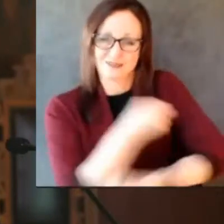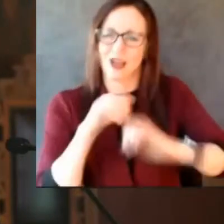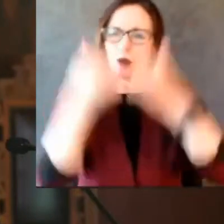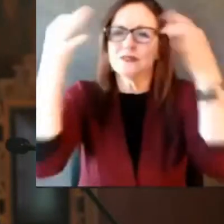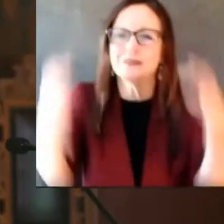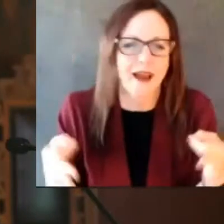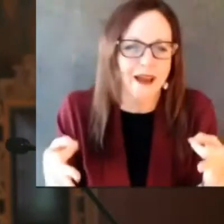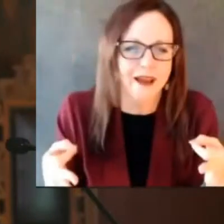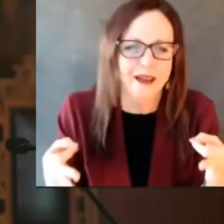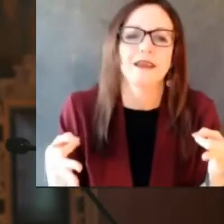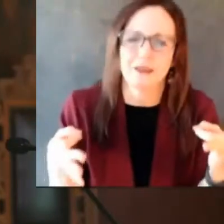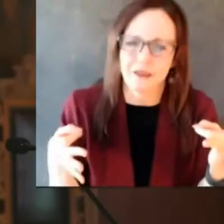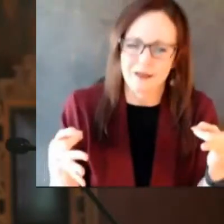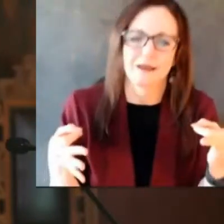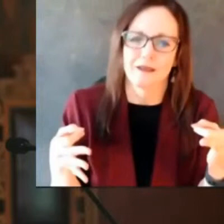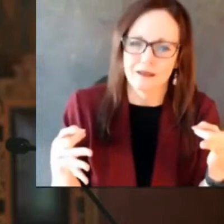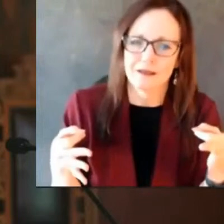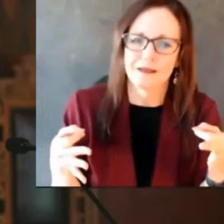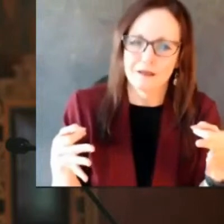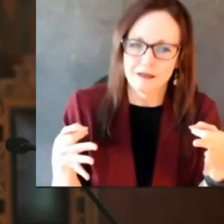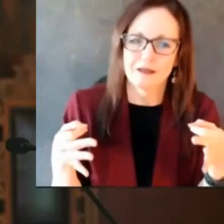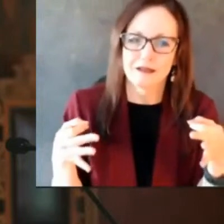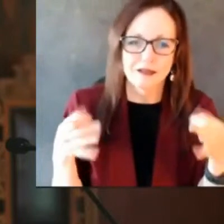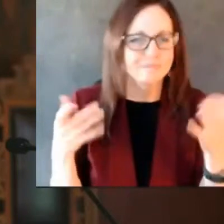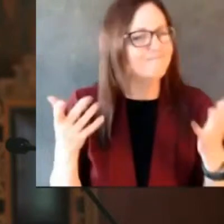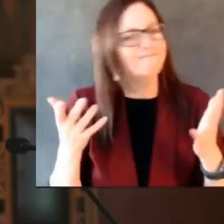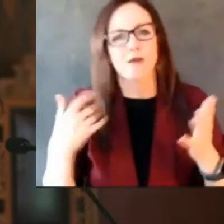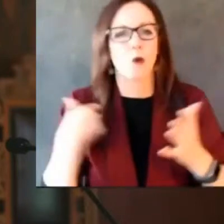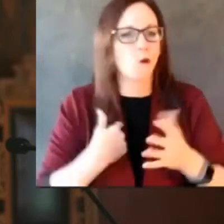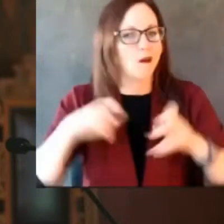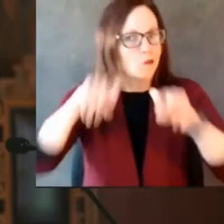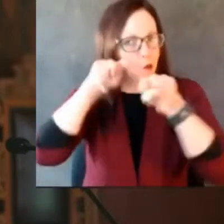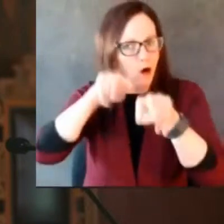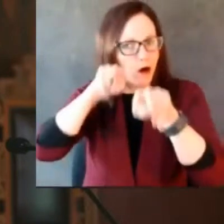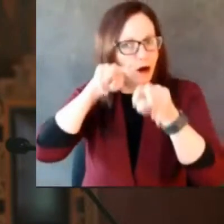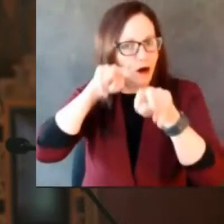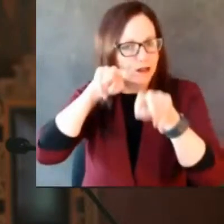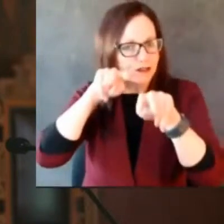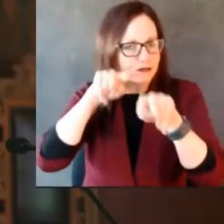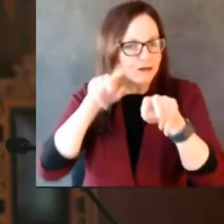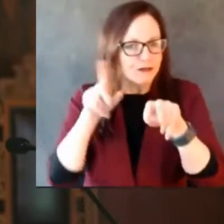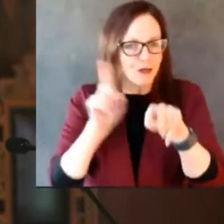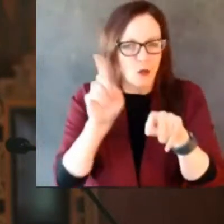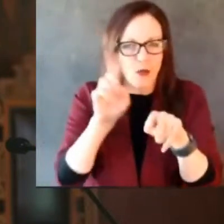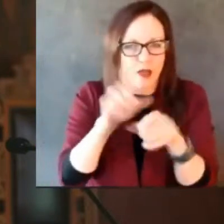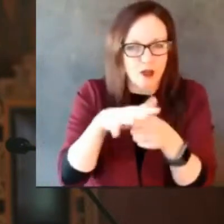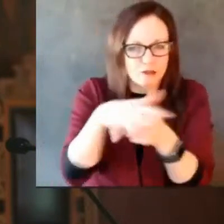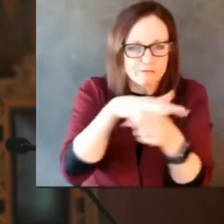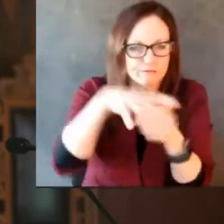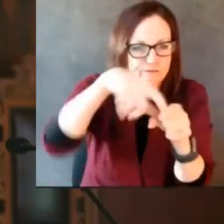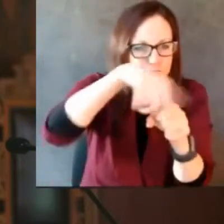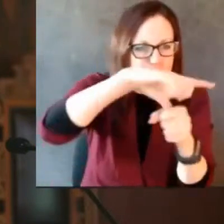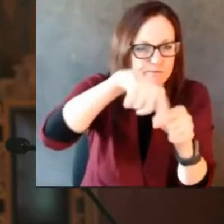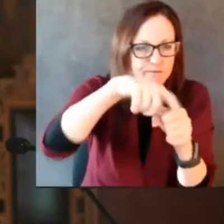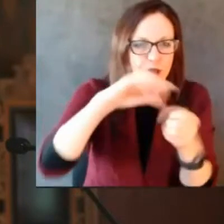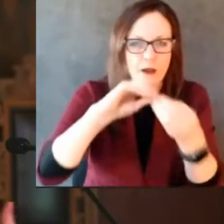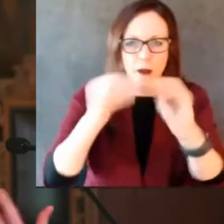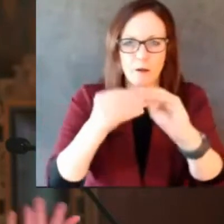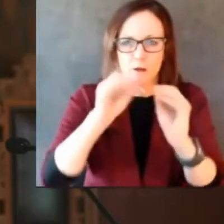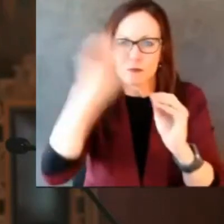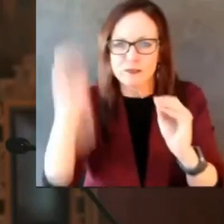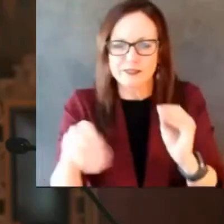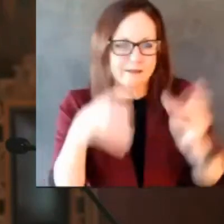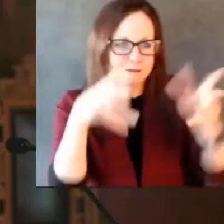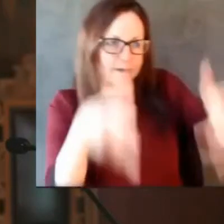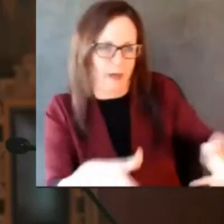if you think about it, if you're going to do a pop-up clinic in a grocery store, or as I heard today in Eau Claire, at a bar,